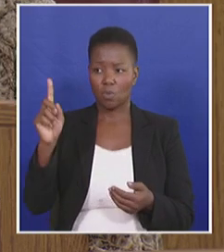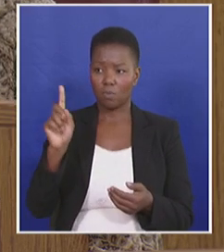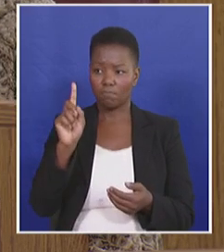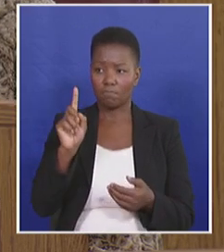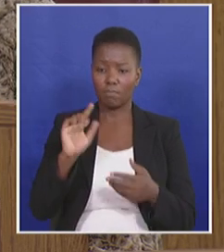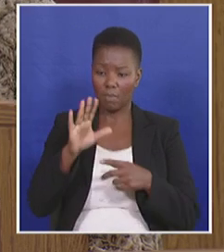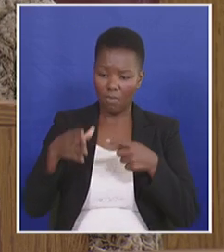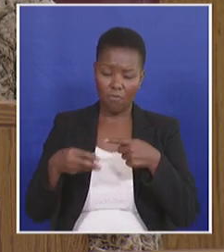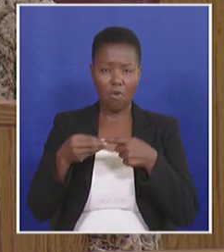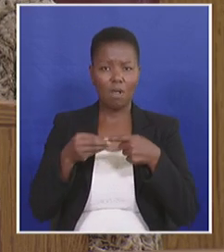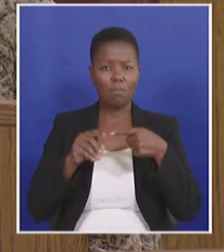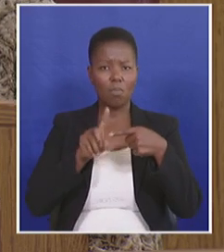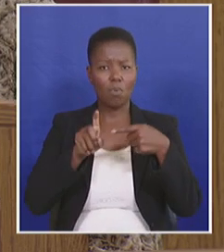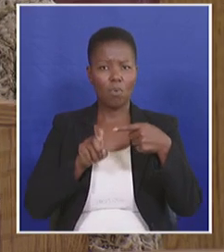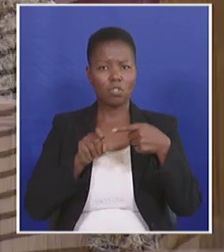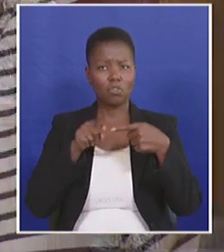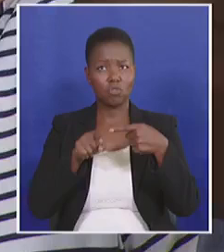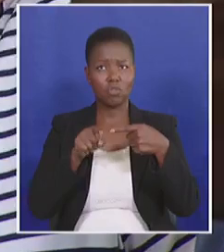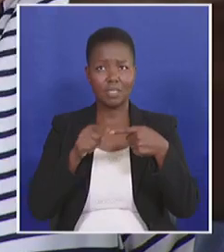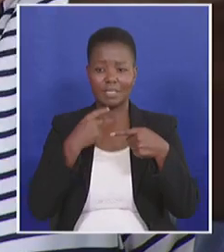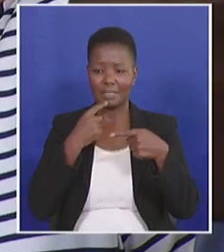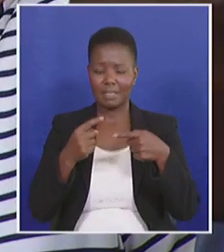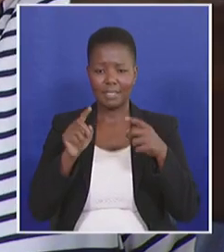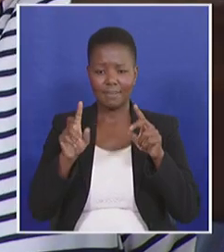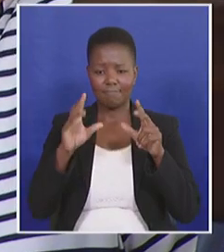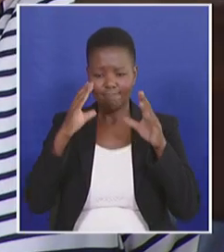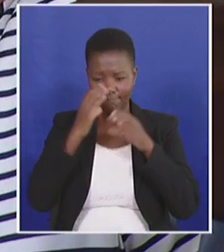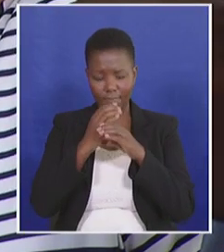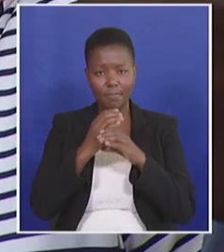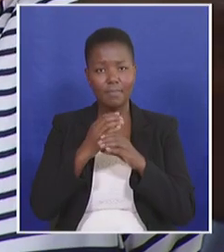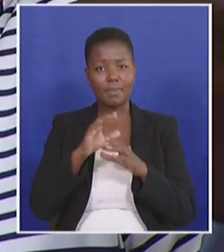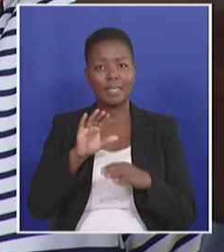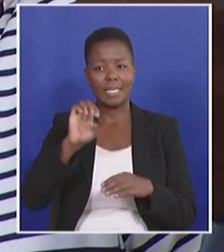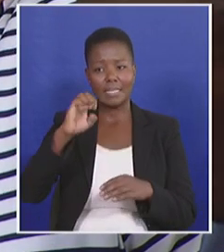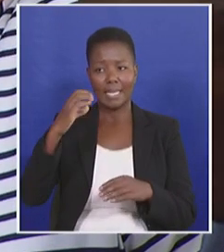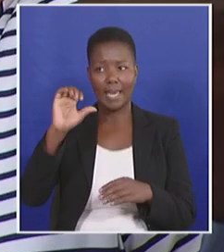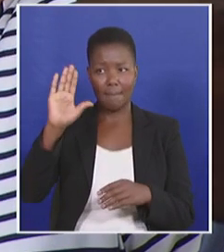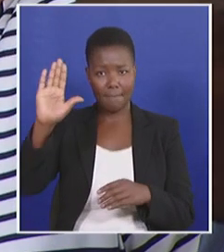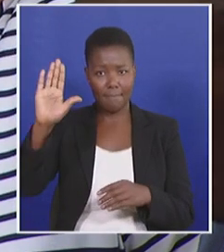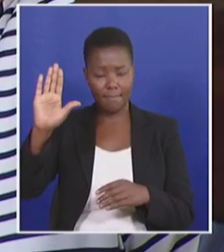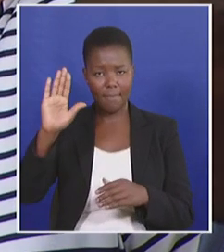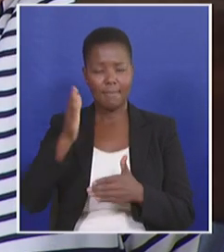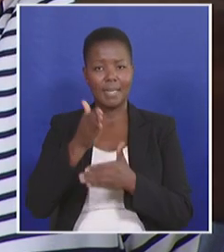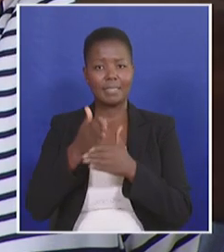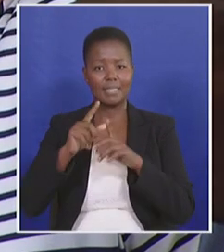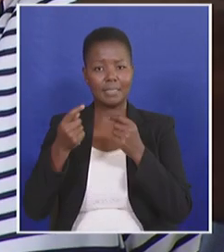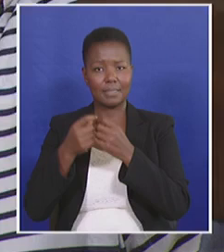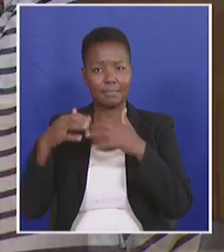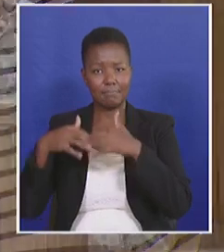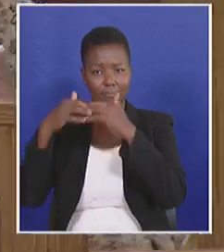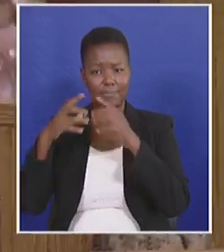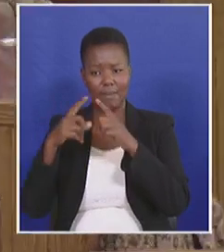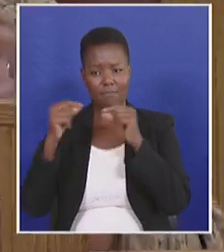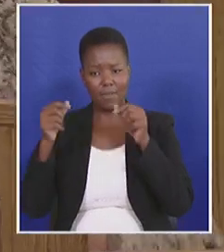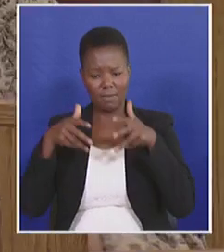your follow-up, you started off with a task team in the Eastern Cape and then brought it into